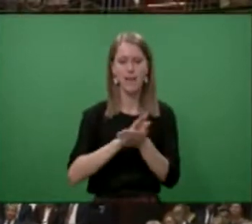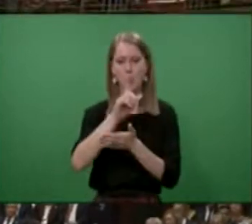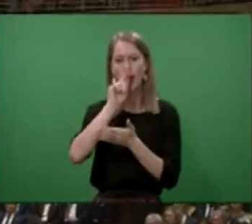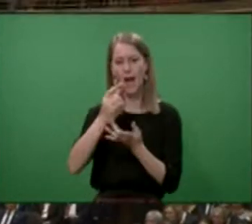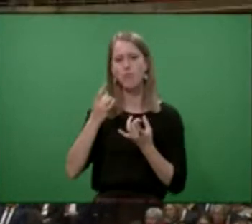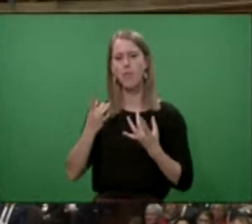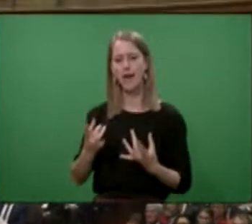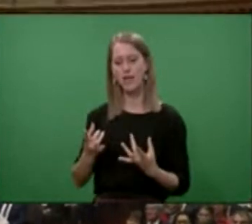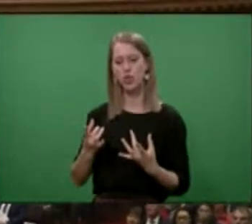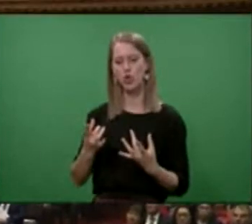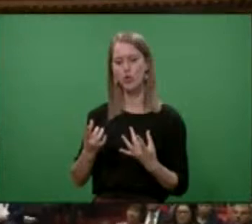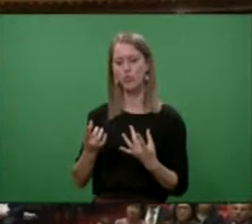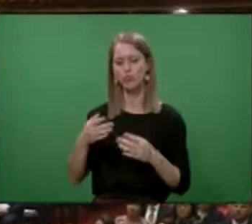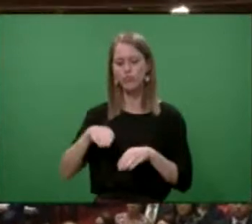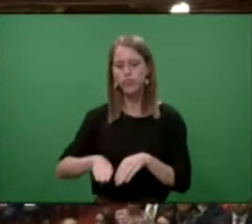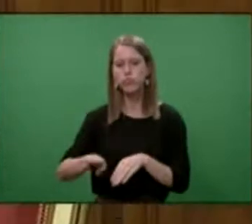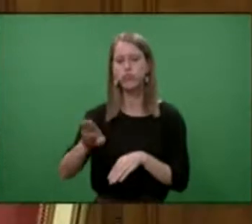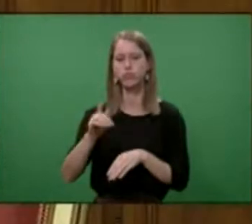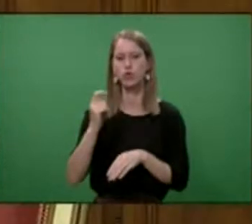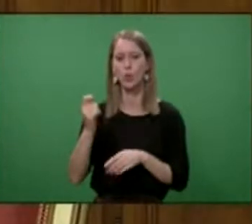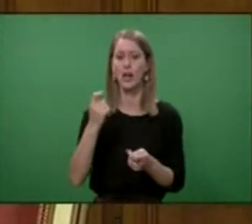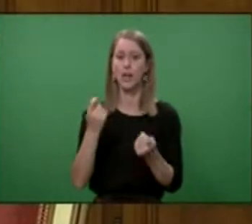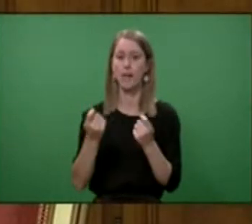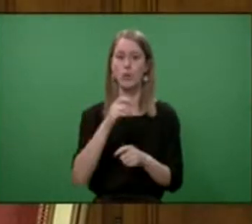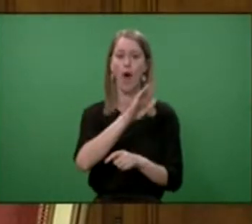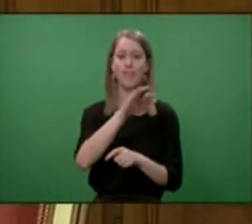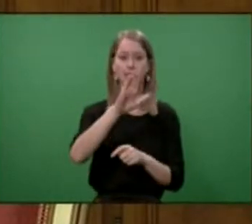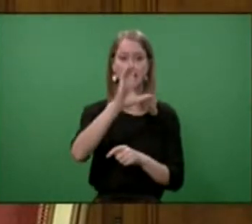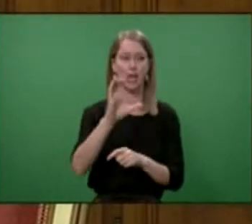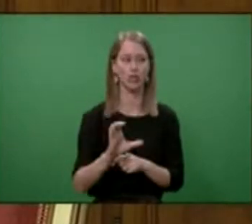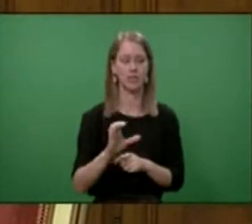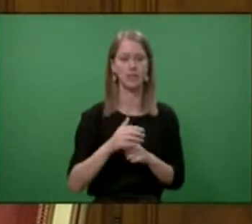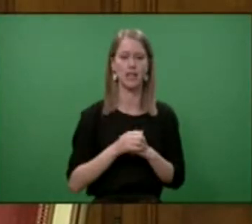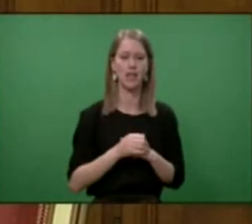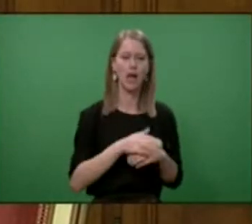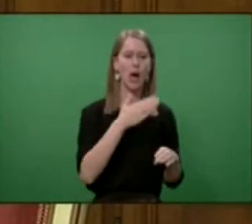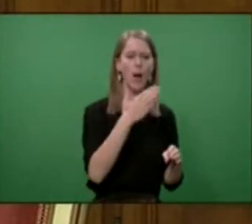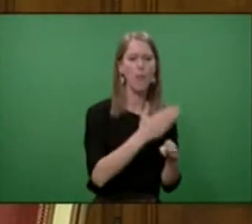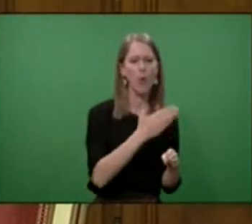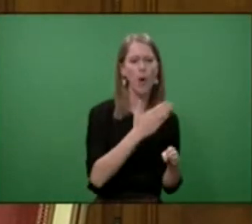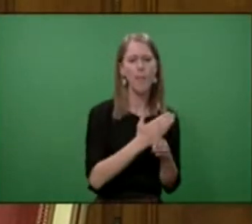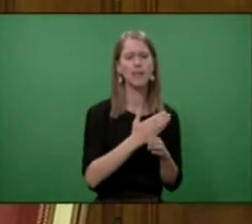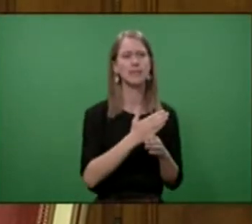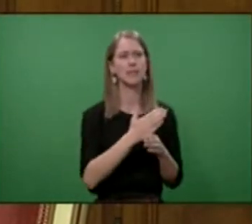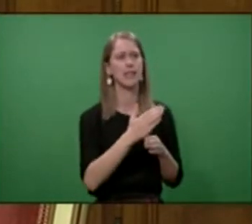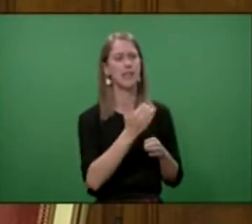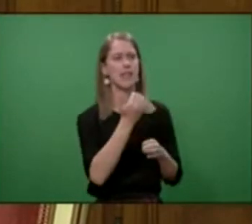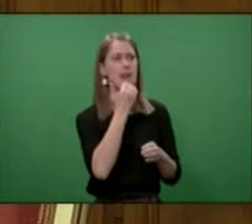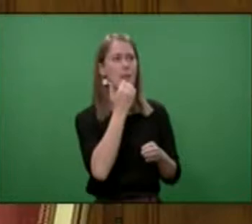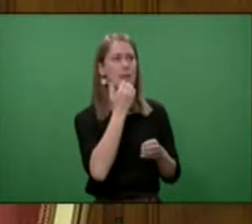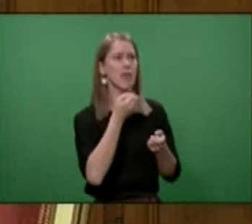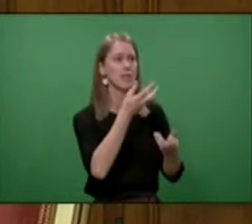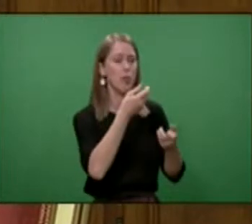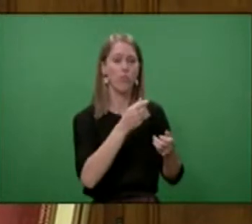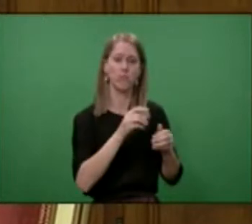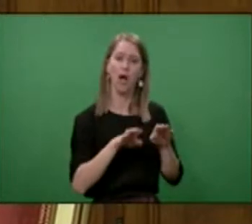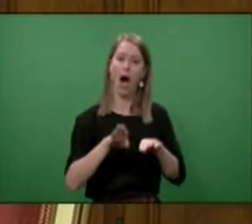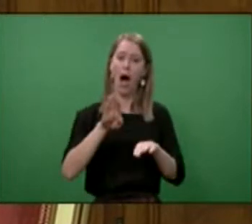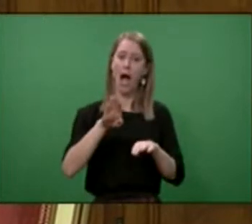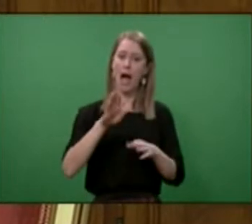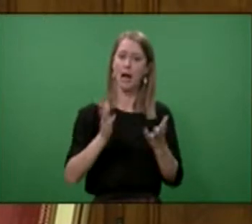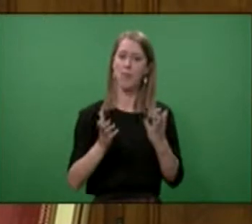than many other countries. Already we have seen employment, export and growth numbers that are better than